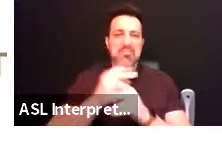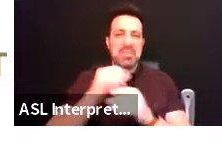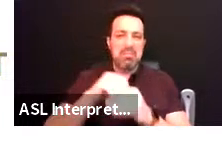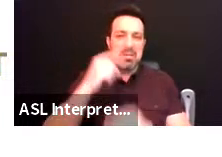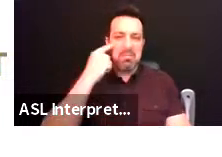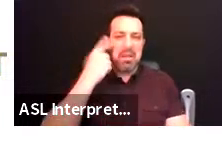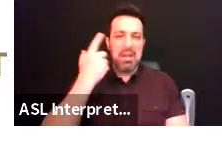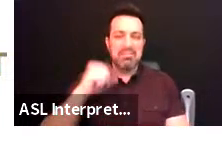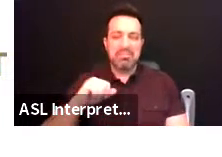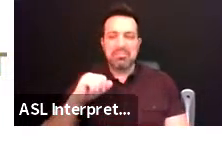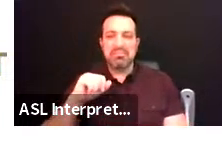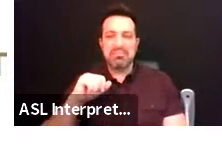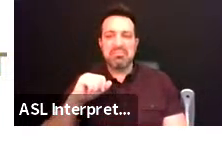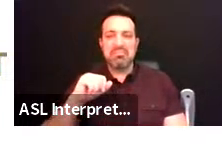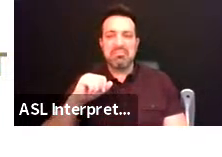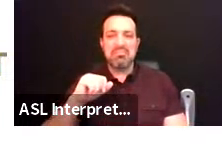mind.